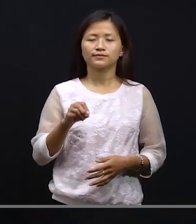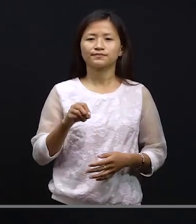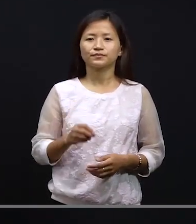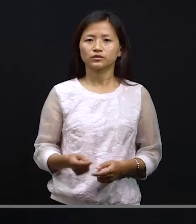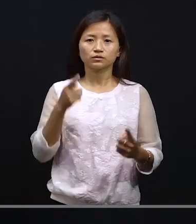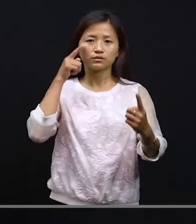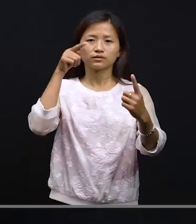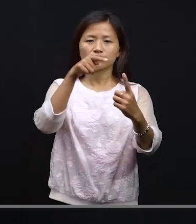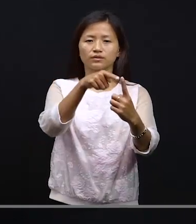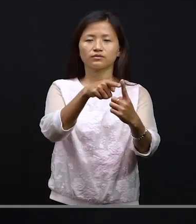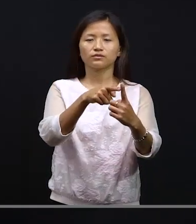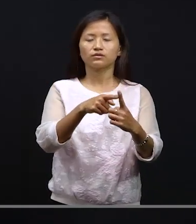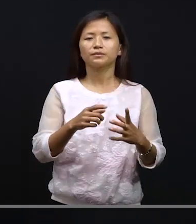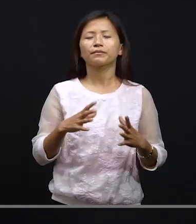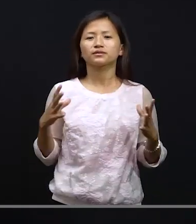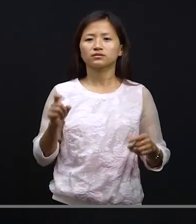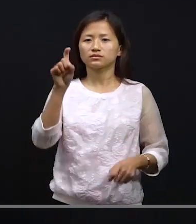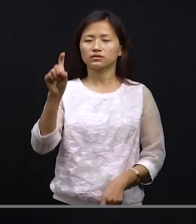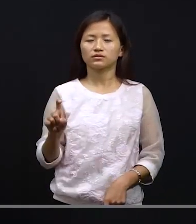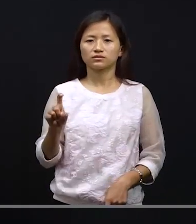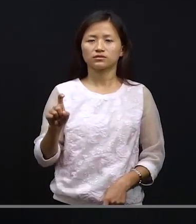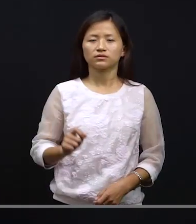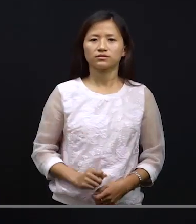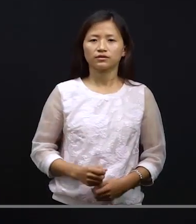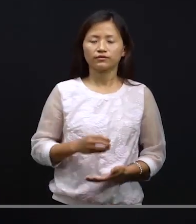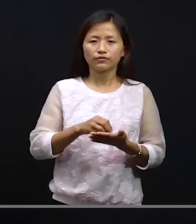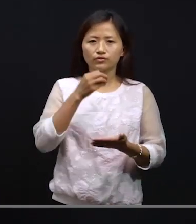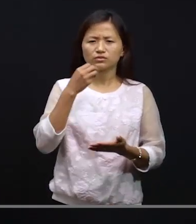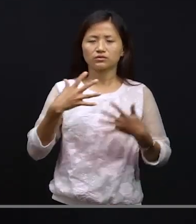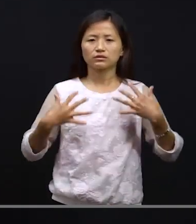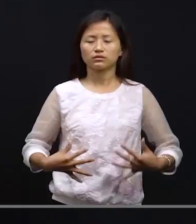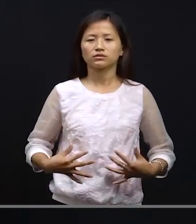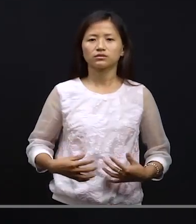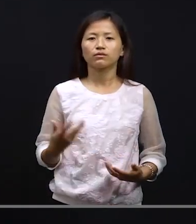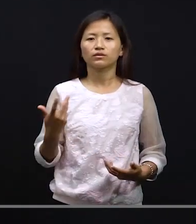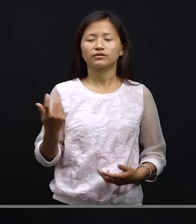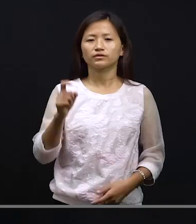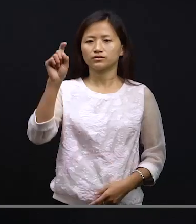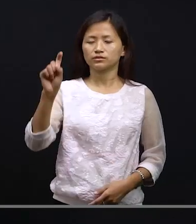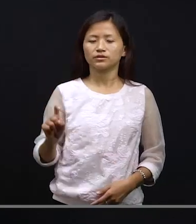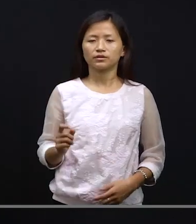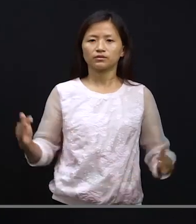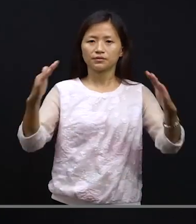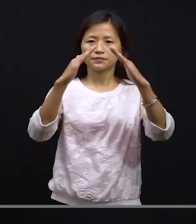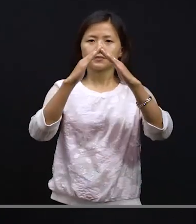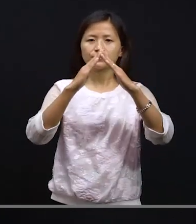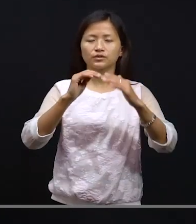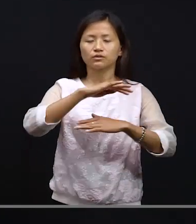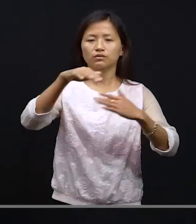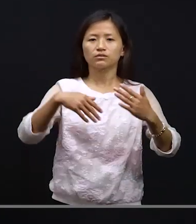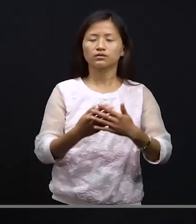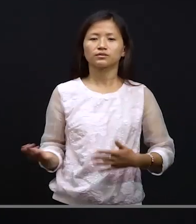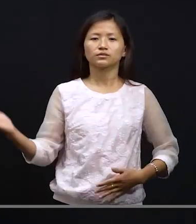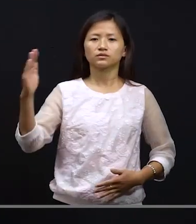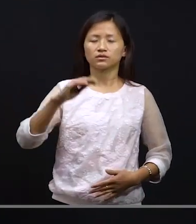your daily basic needs. It may be in terms of food, your clothing, or whatever you needed at home. It all comes